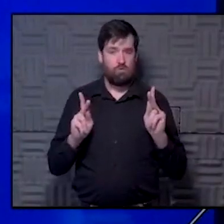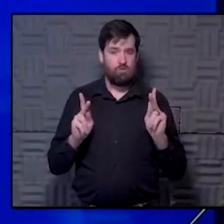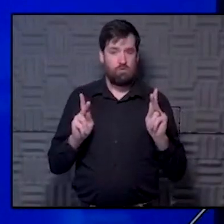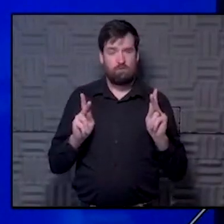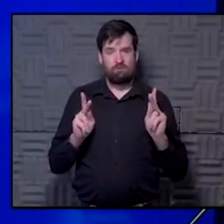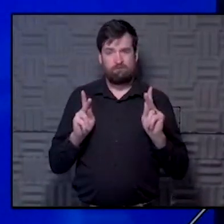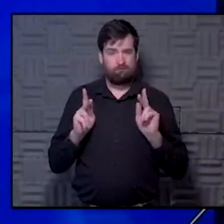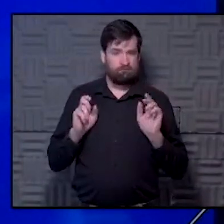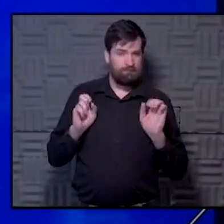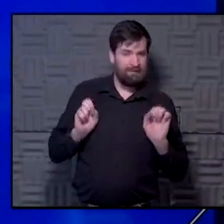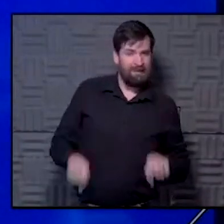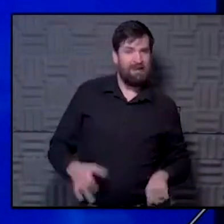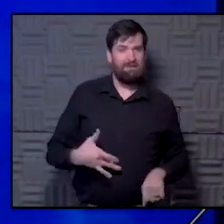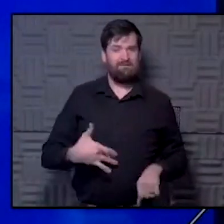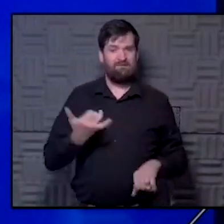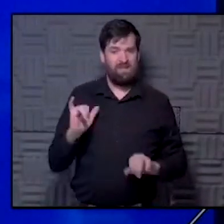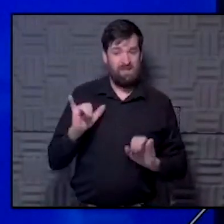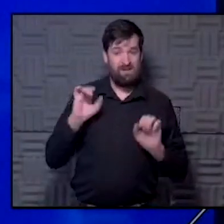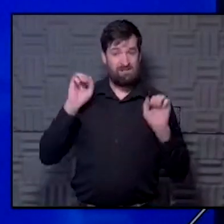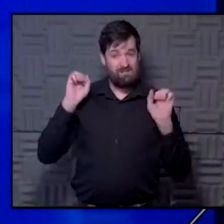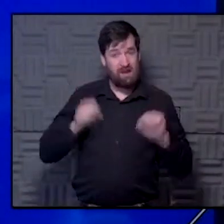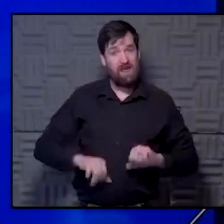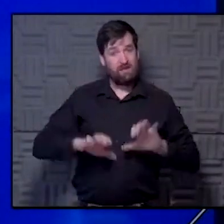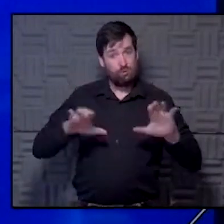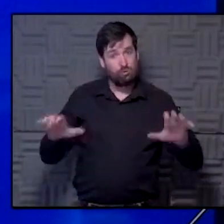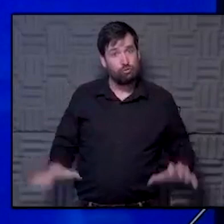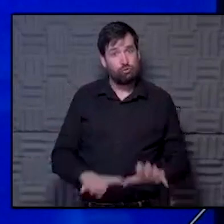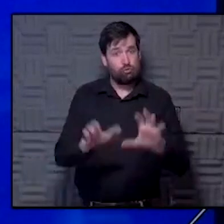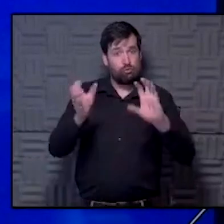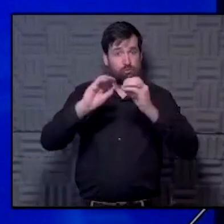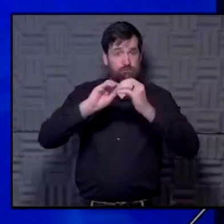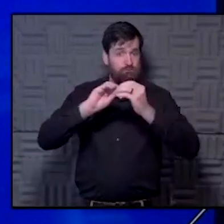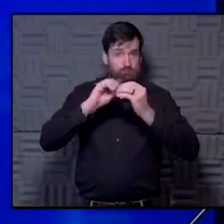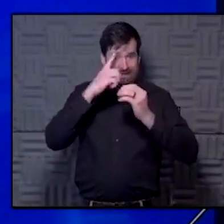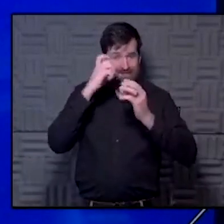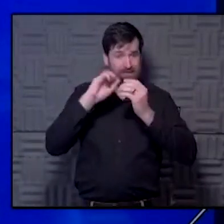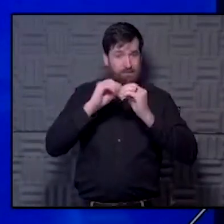like they're able to do these things just because numbers are down? I would